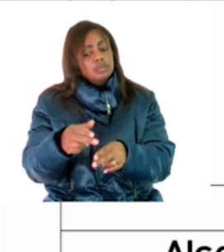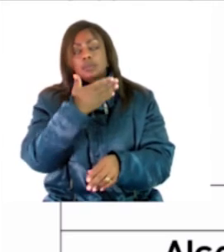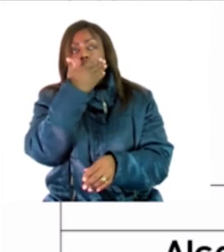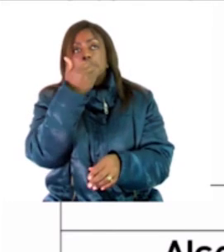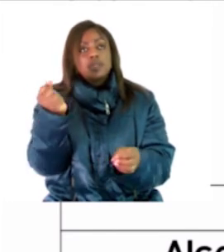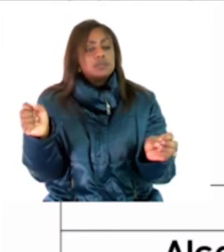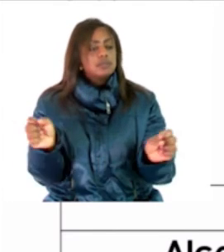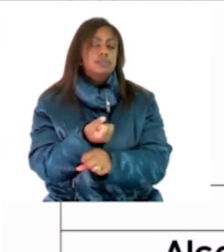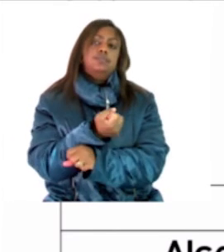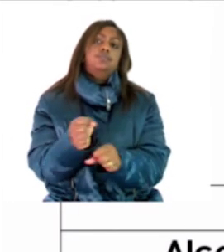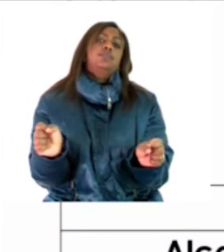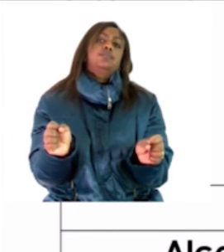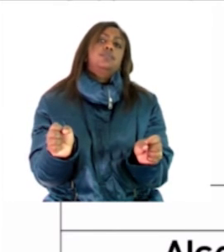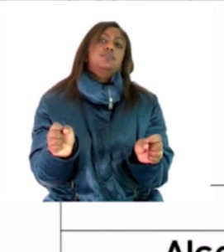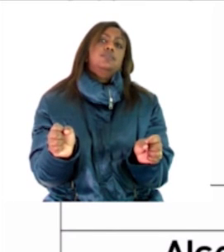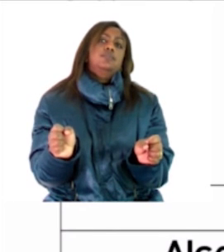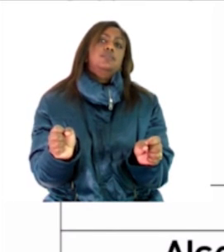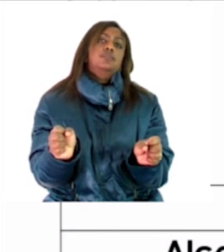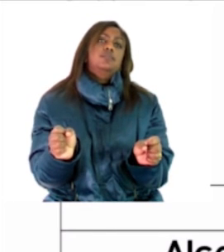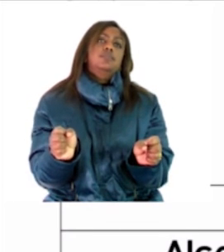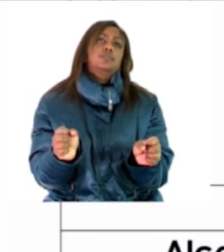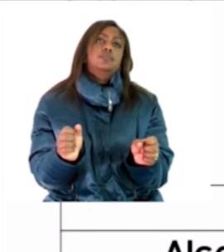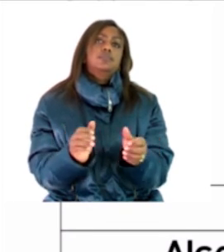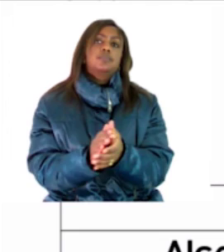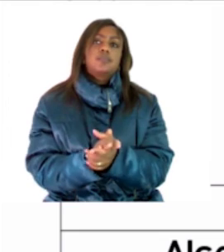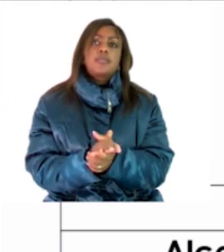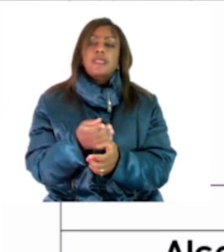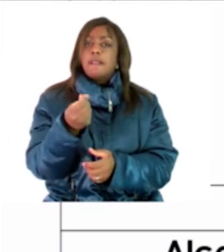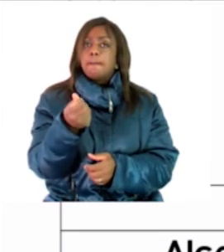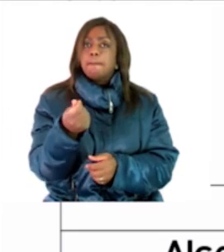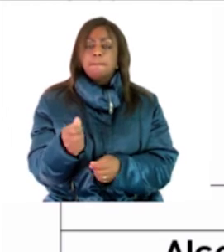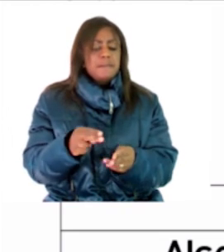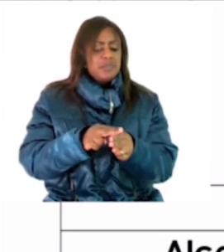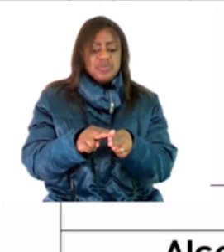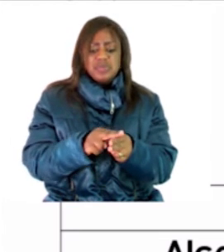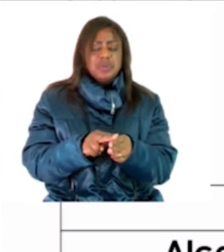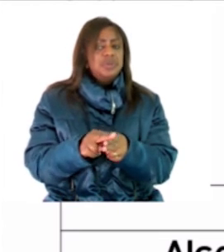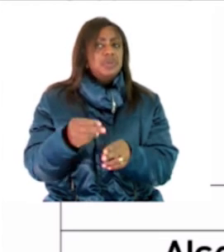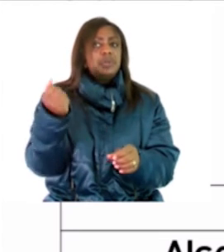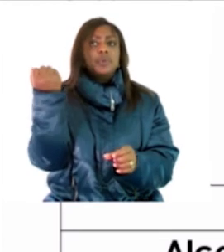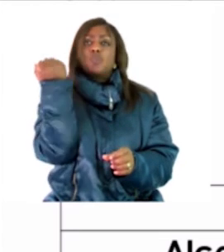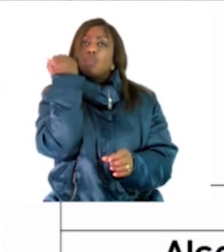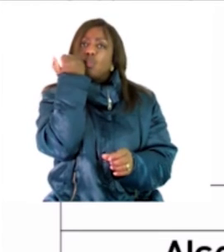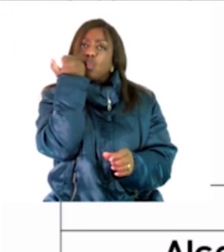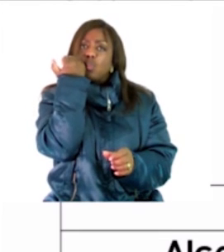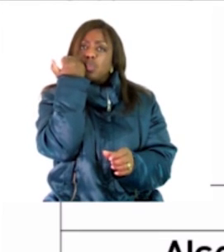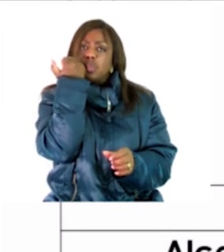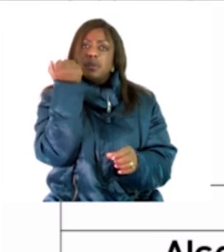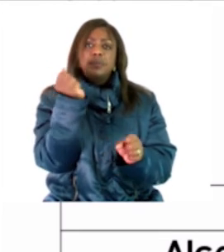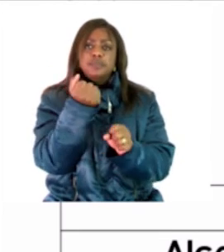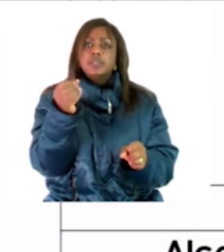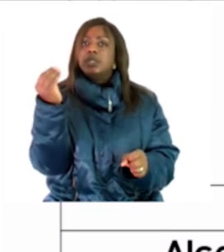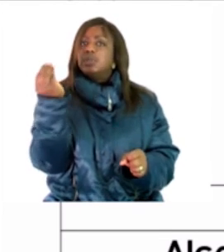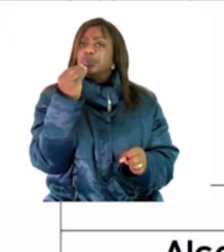it in your health. Money is spent in drugs instead of food. So